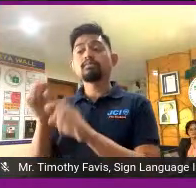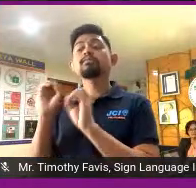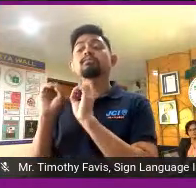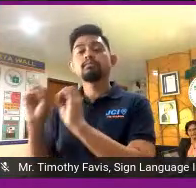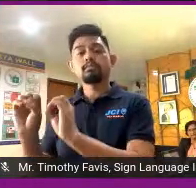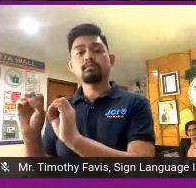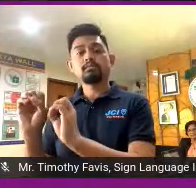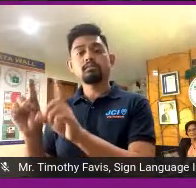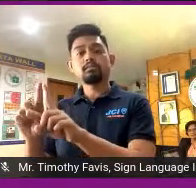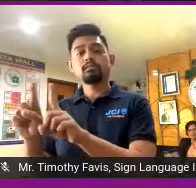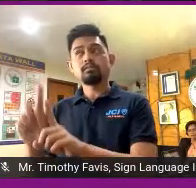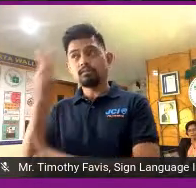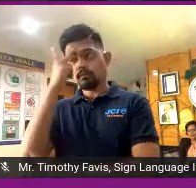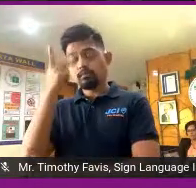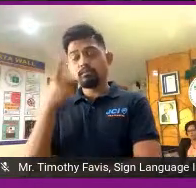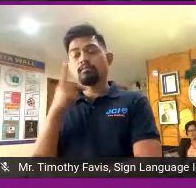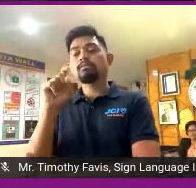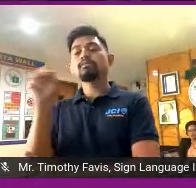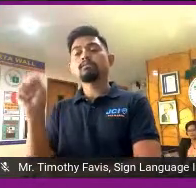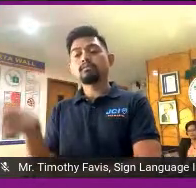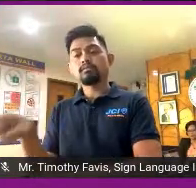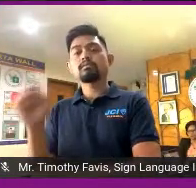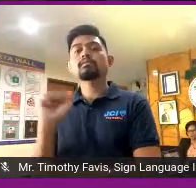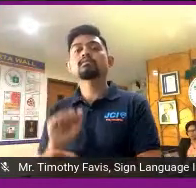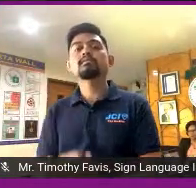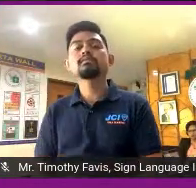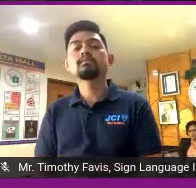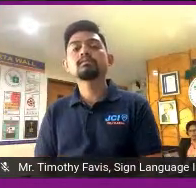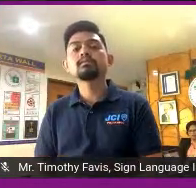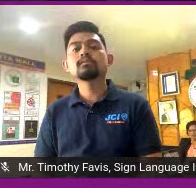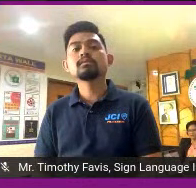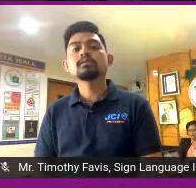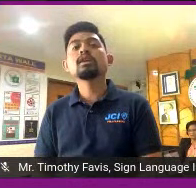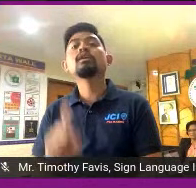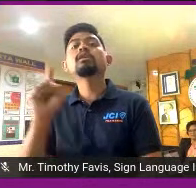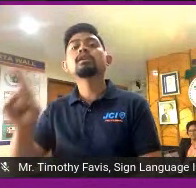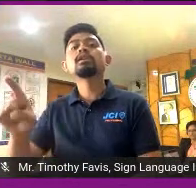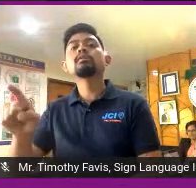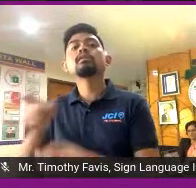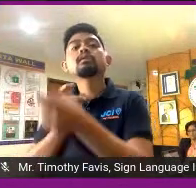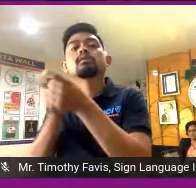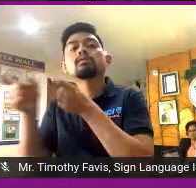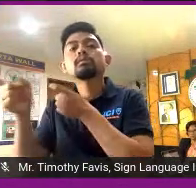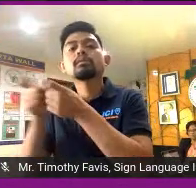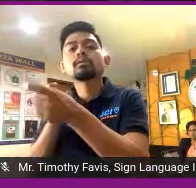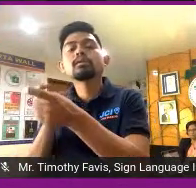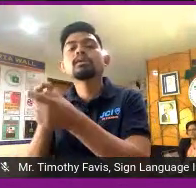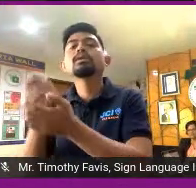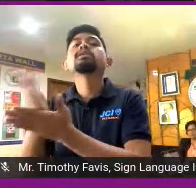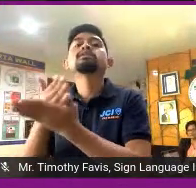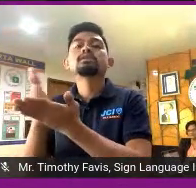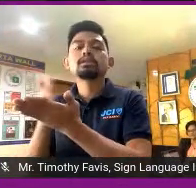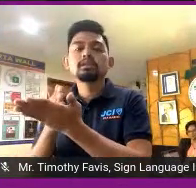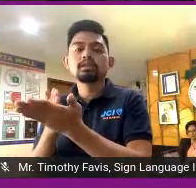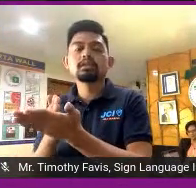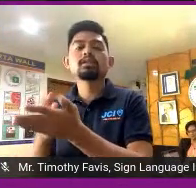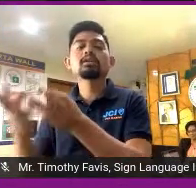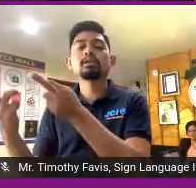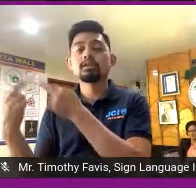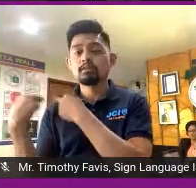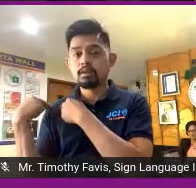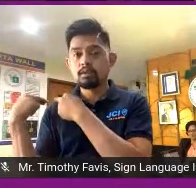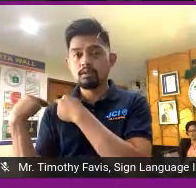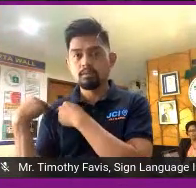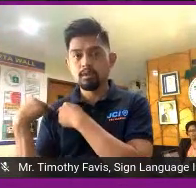parent? Diba? So, we have there is to eliminate gender biases, you have to share responsibilities in